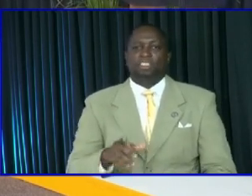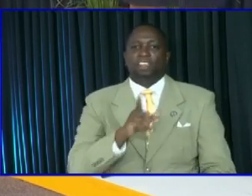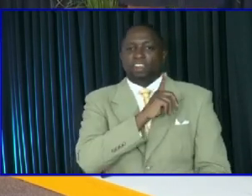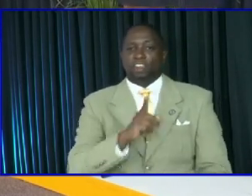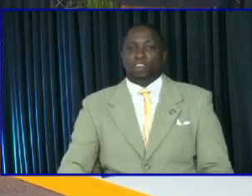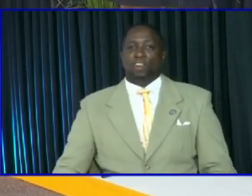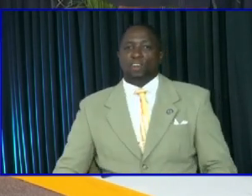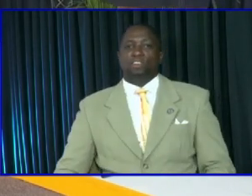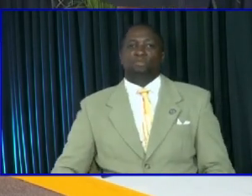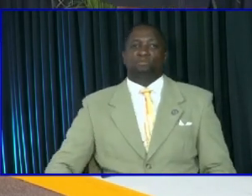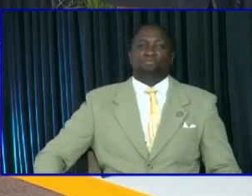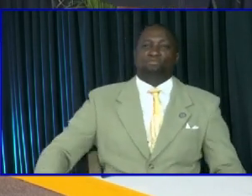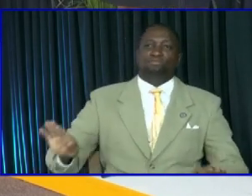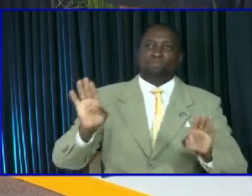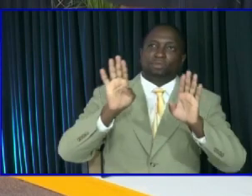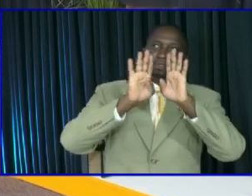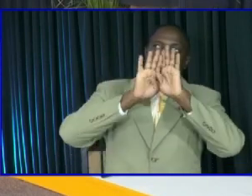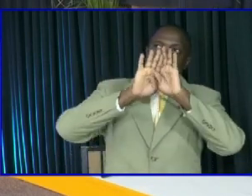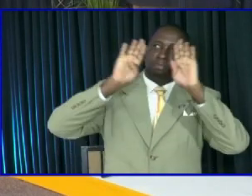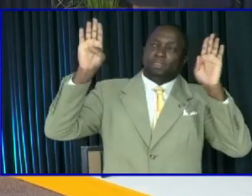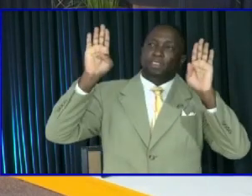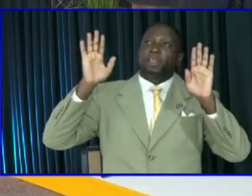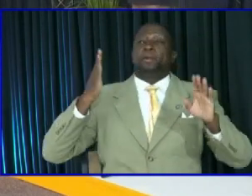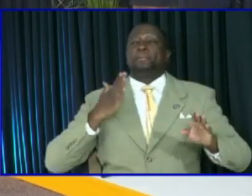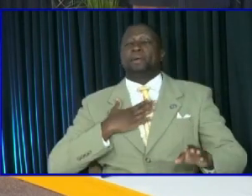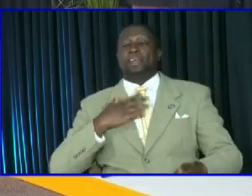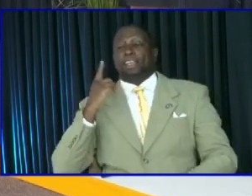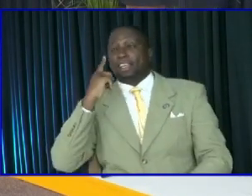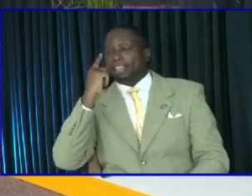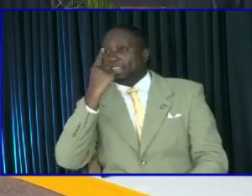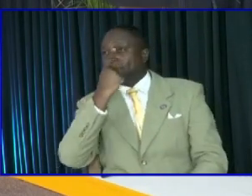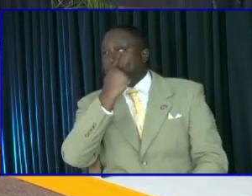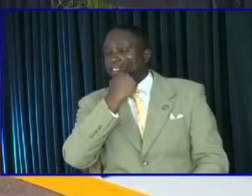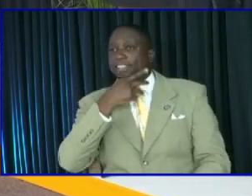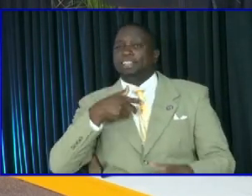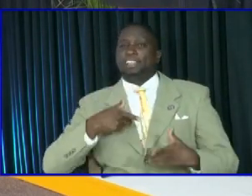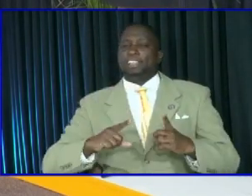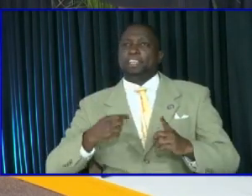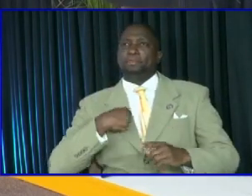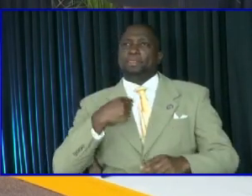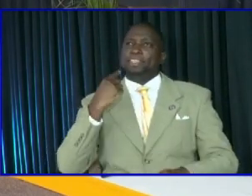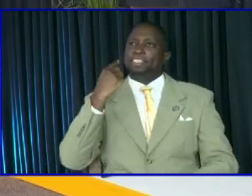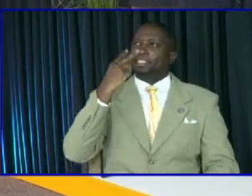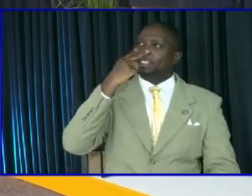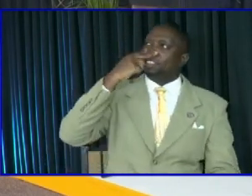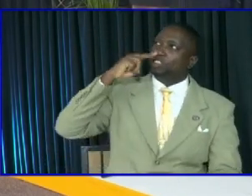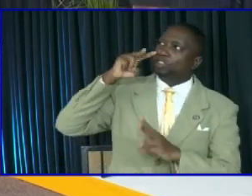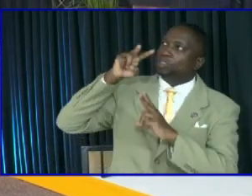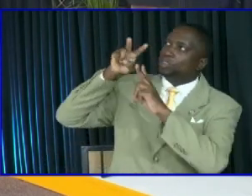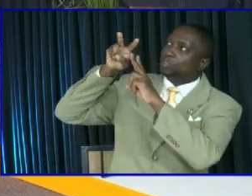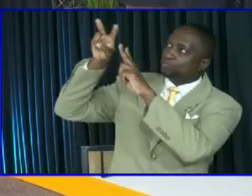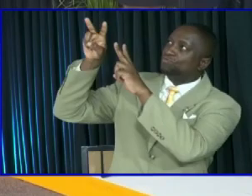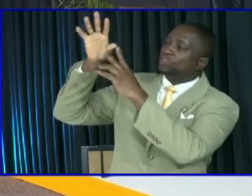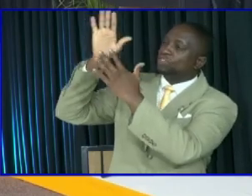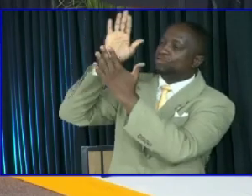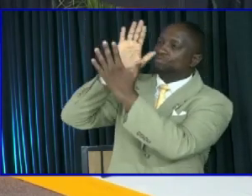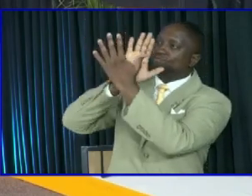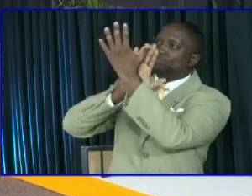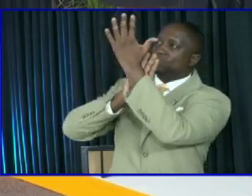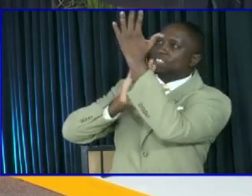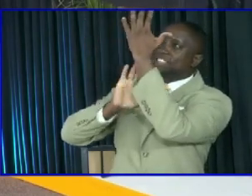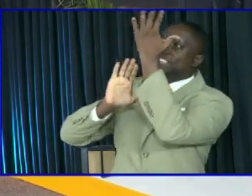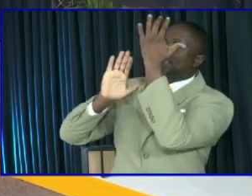Lord, unveil my eyes, let me see you face